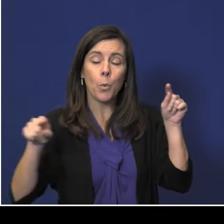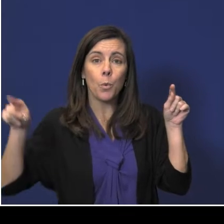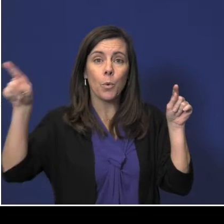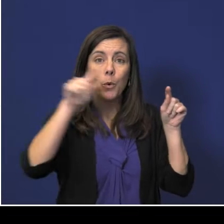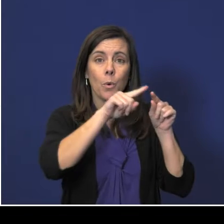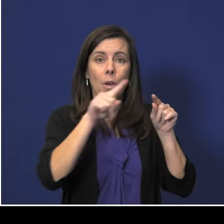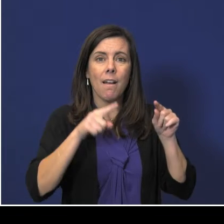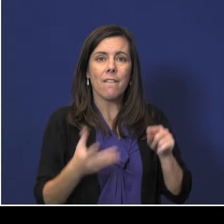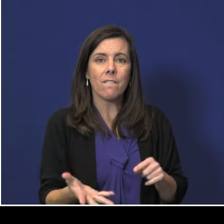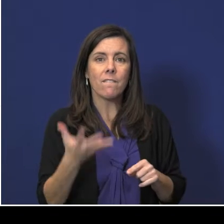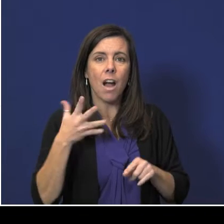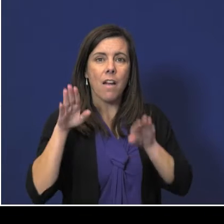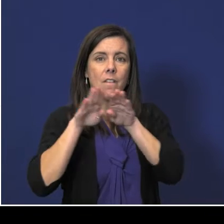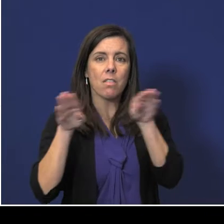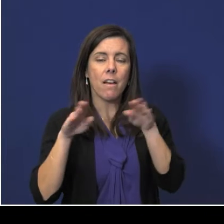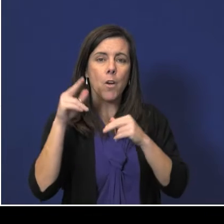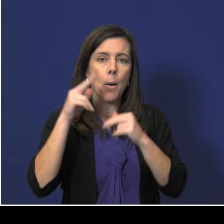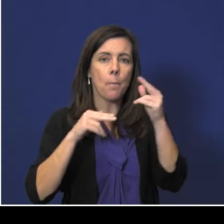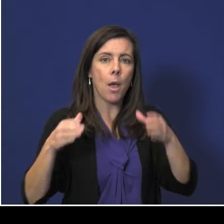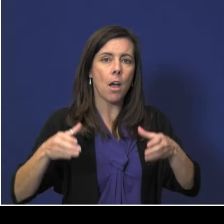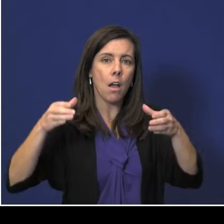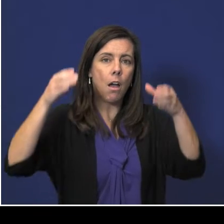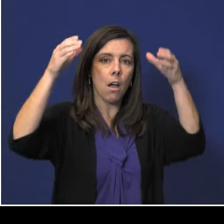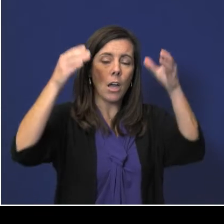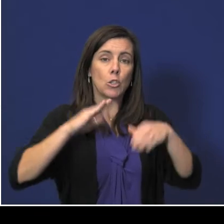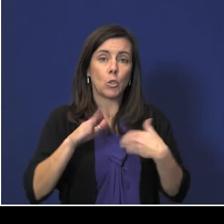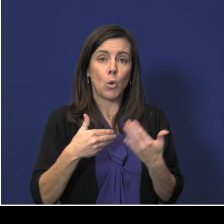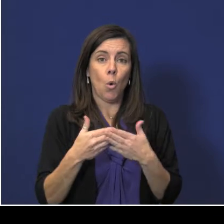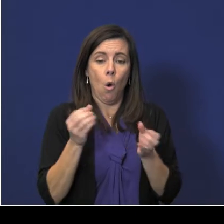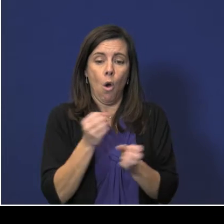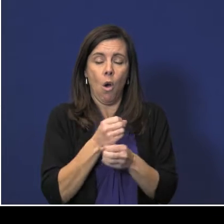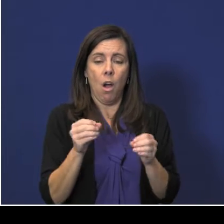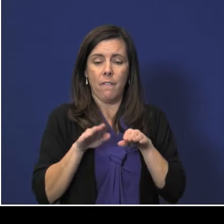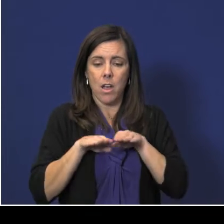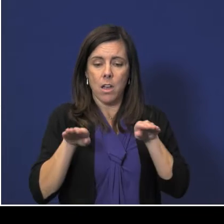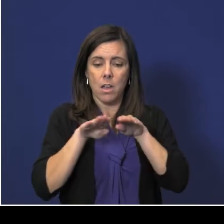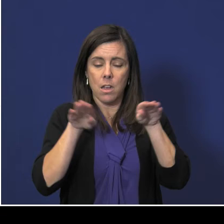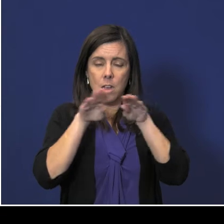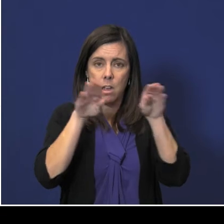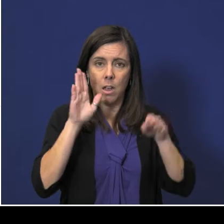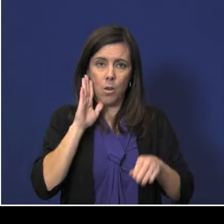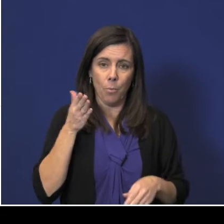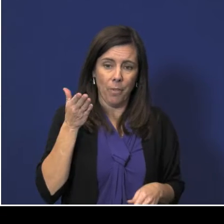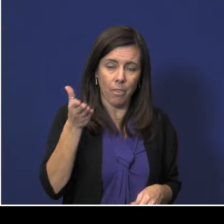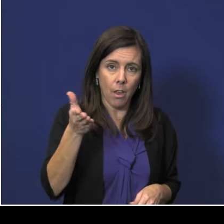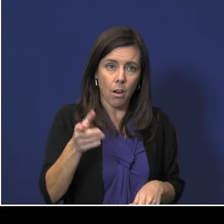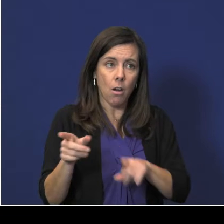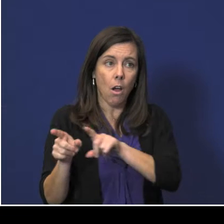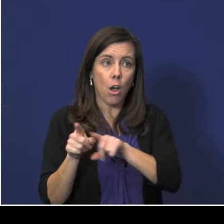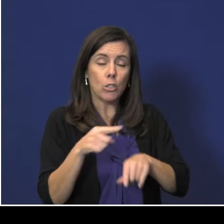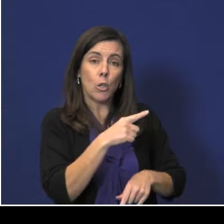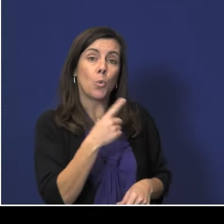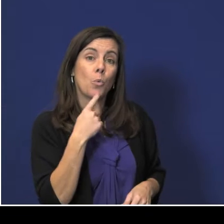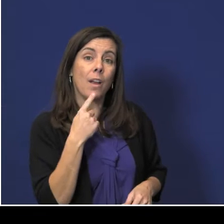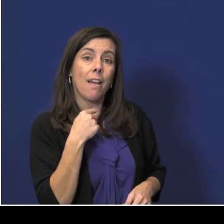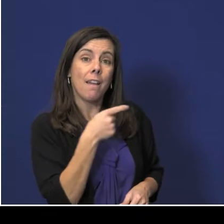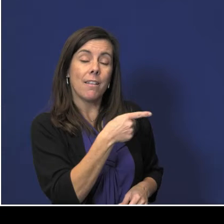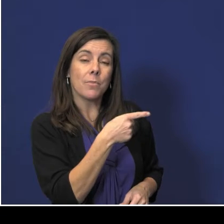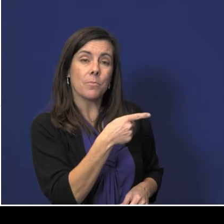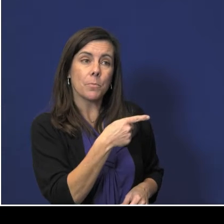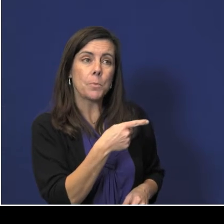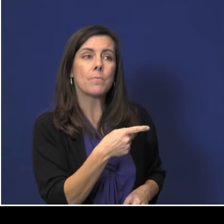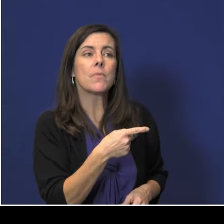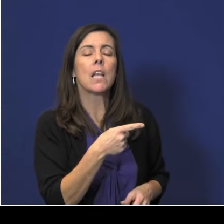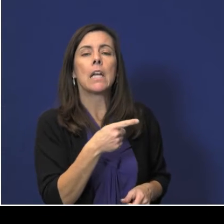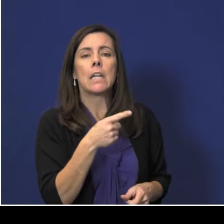5-level office building. So this is where all the offices are going, all the departments are going to be allocated. And then this area in red is the public